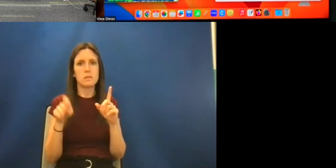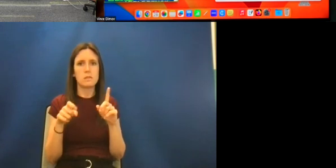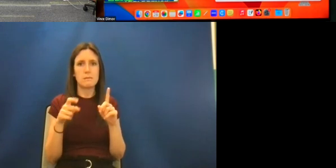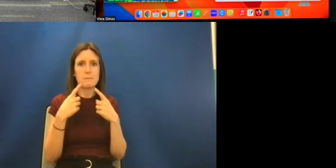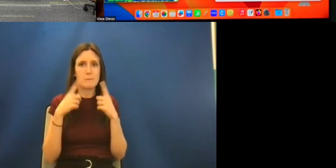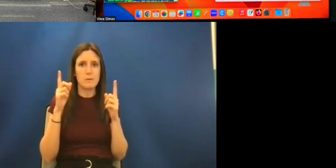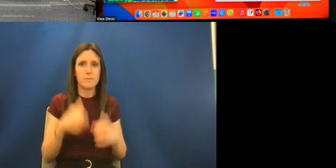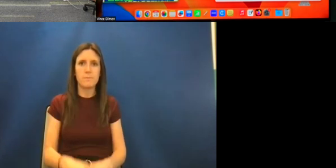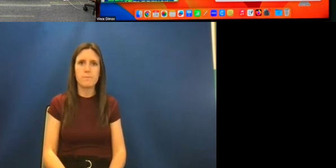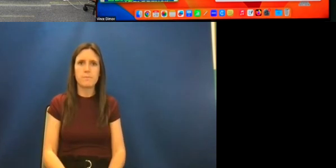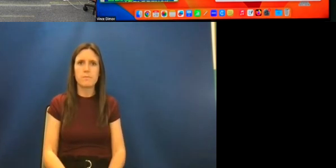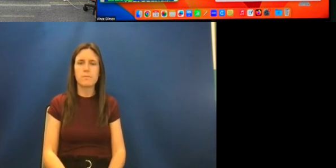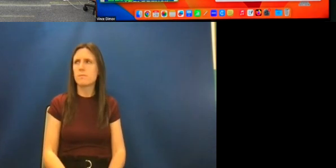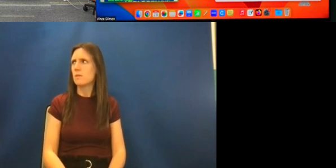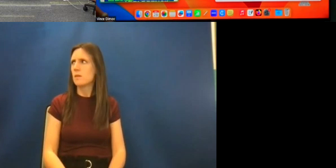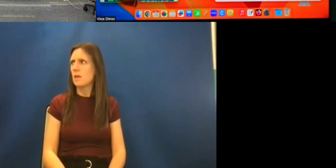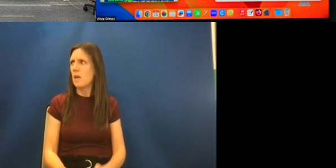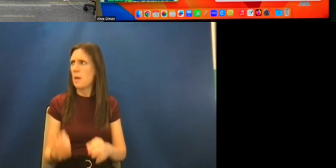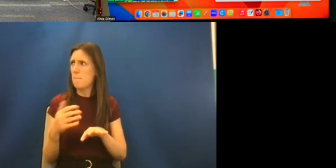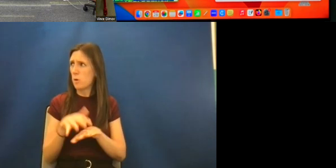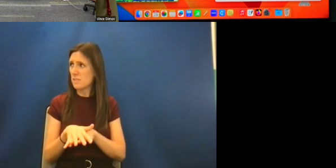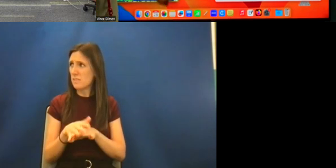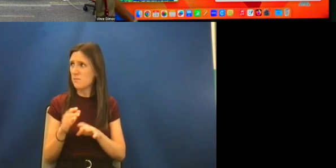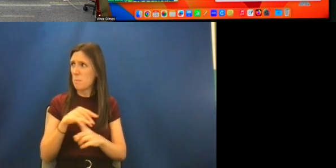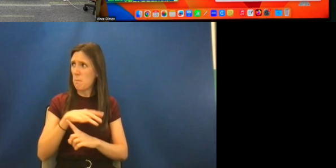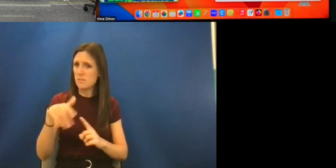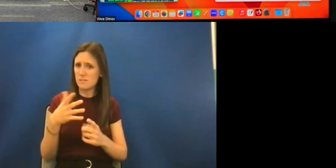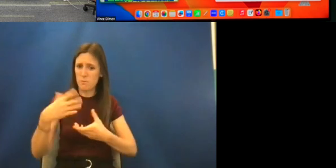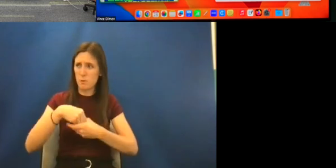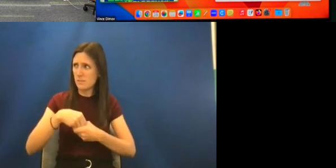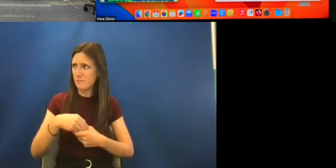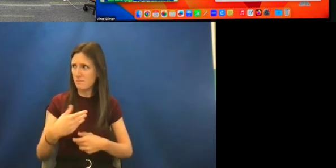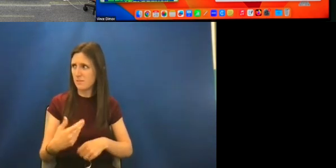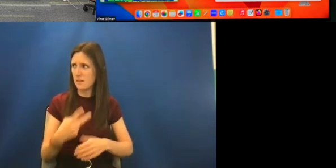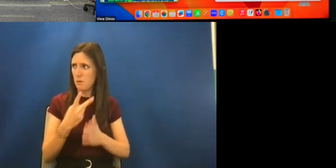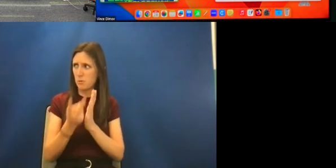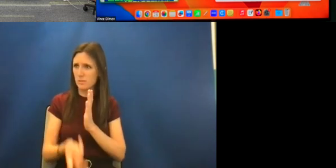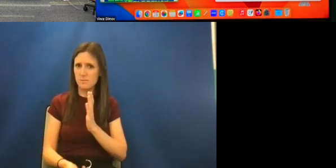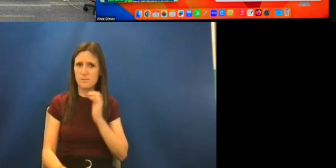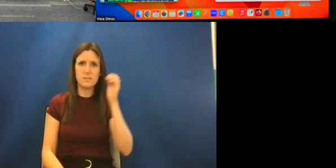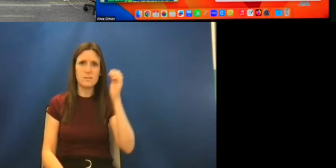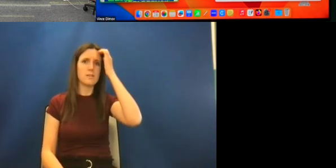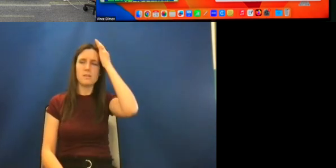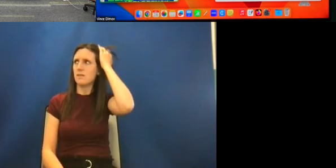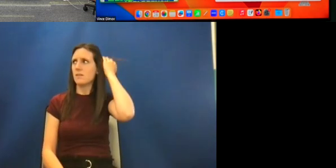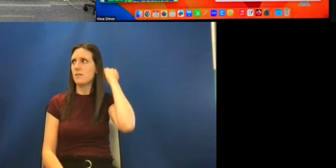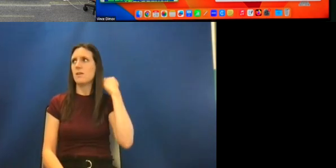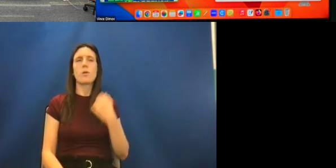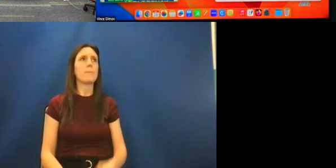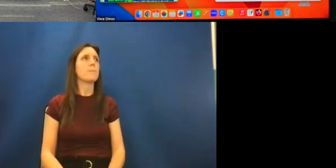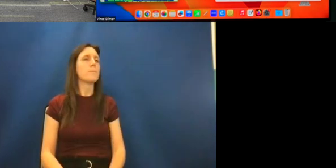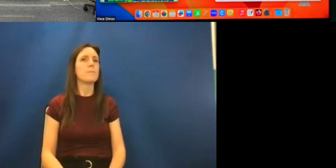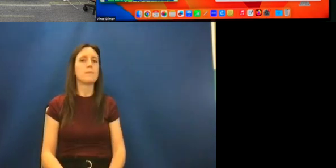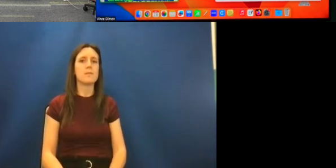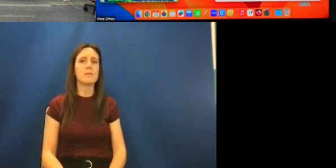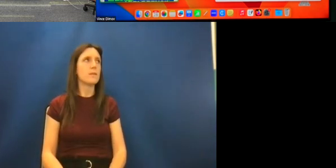right? Shrink things down around. I want to show you them here. So there's Heidi. I want to move Heidi. I could move her wherever I want to, and